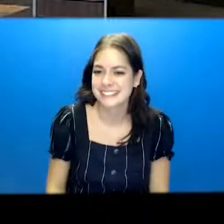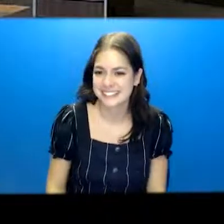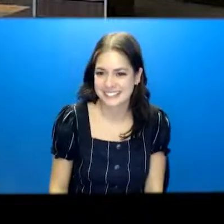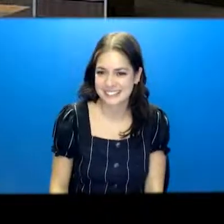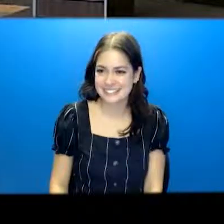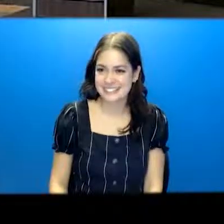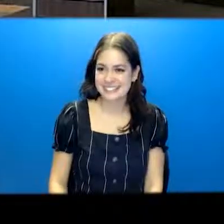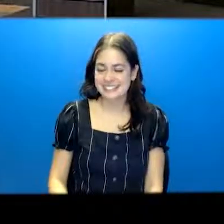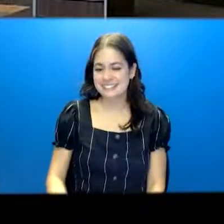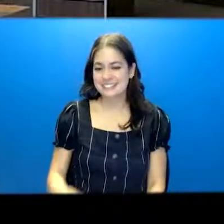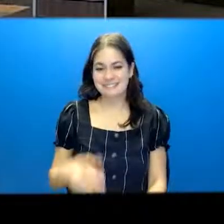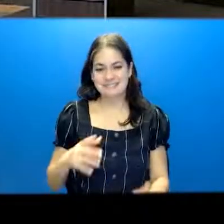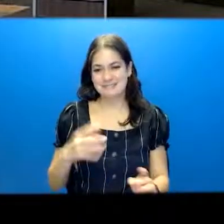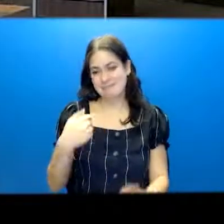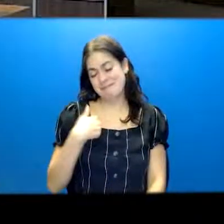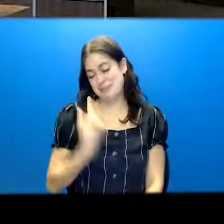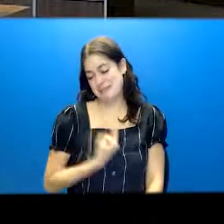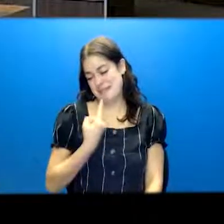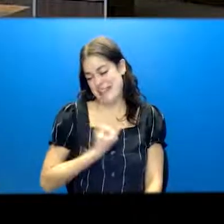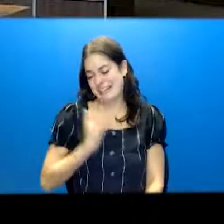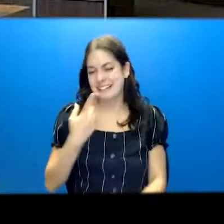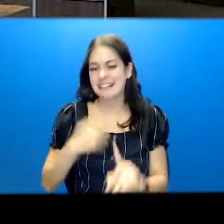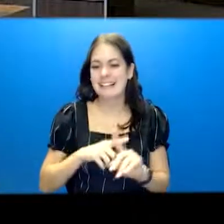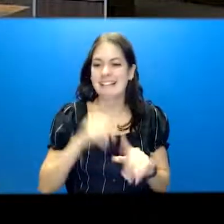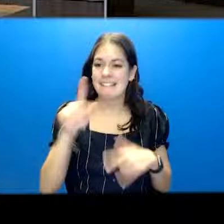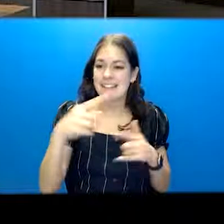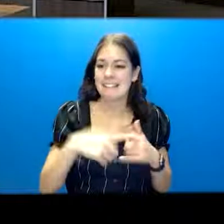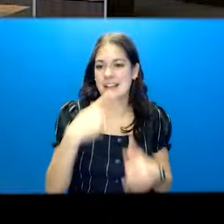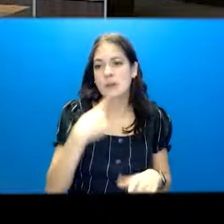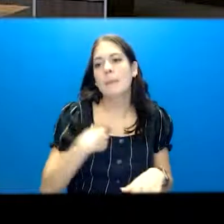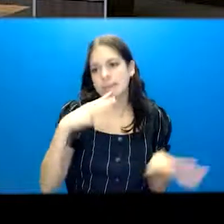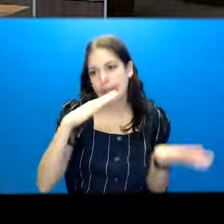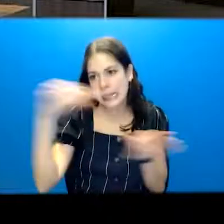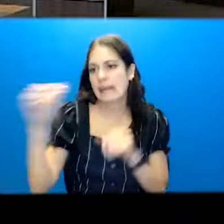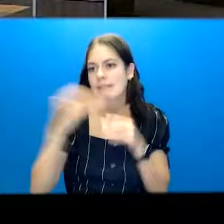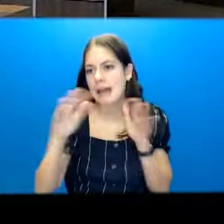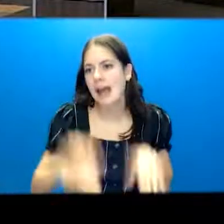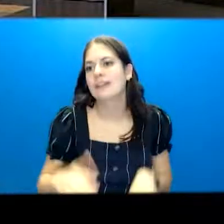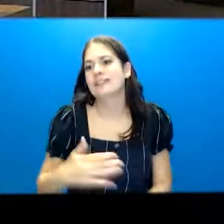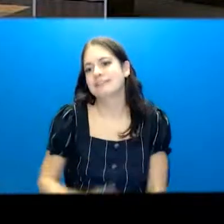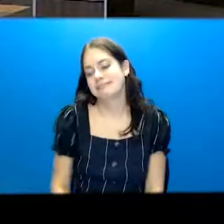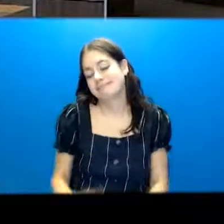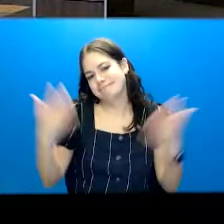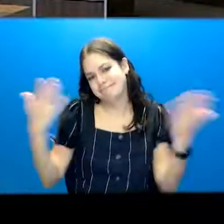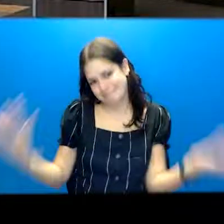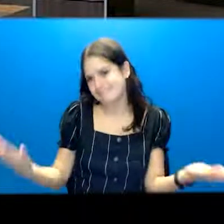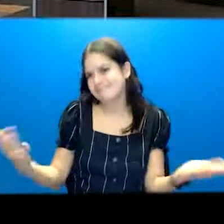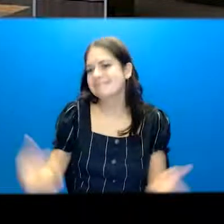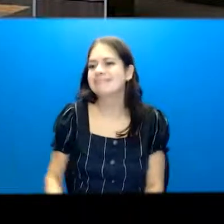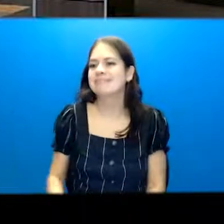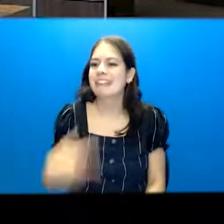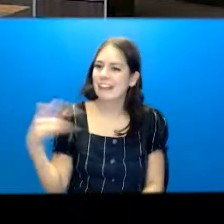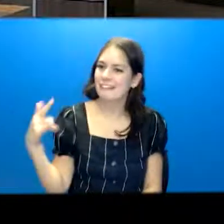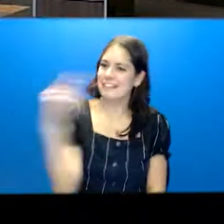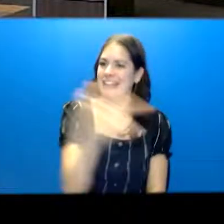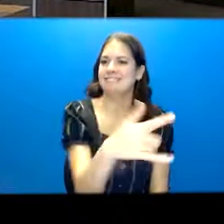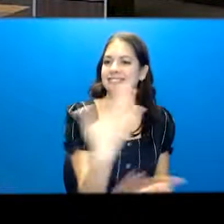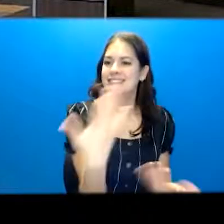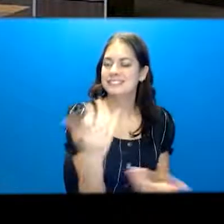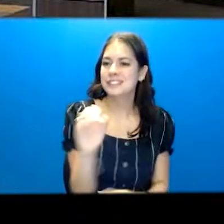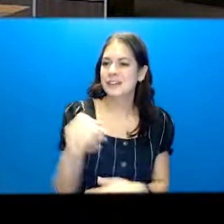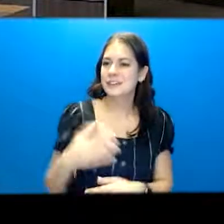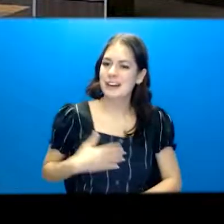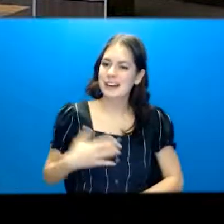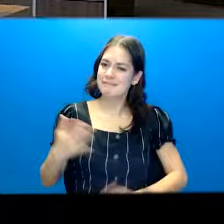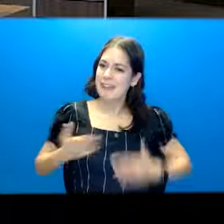anybody else in my family. And then I got told to get out of the house by my partner. and catch my flight. So I am